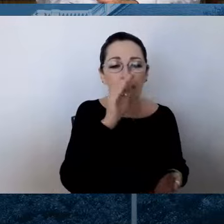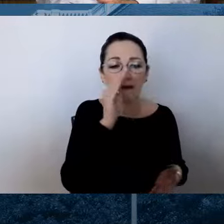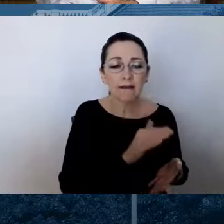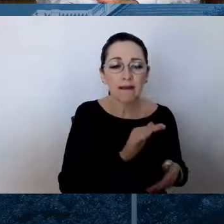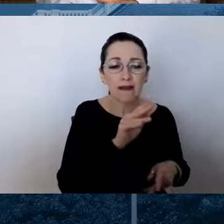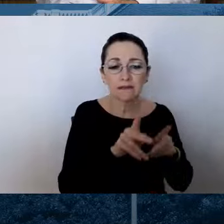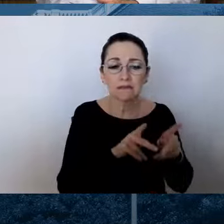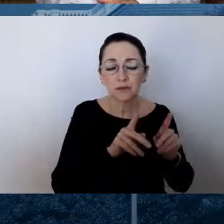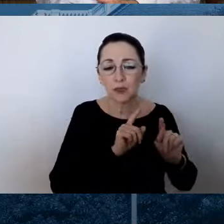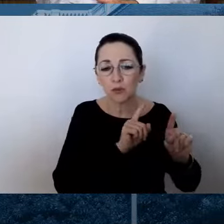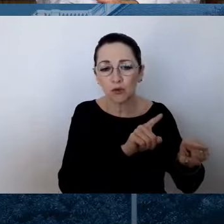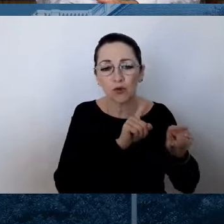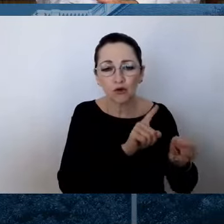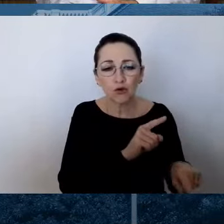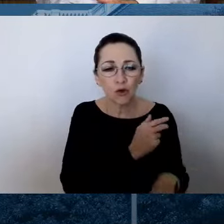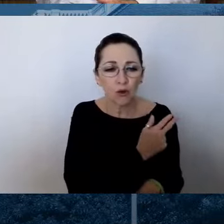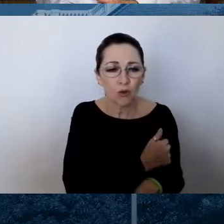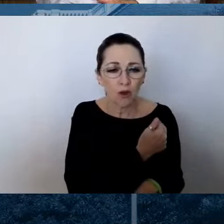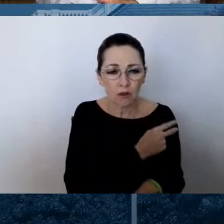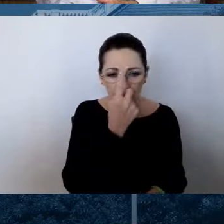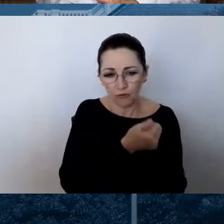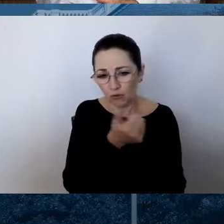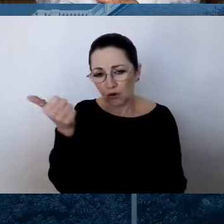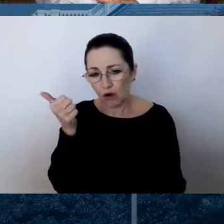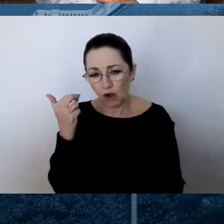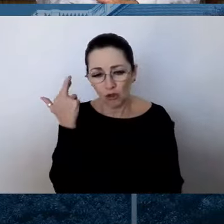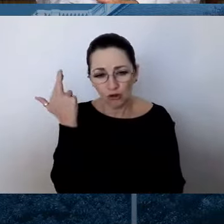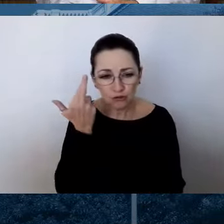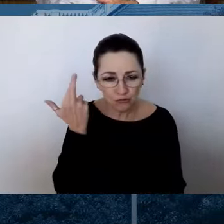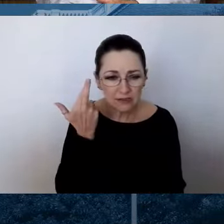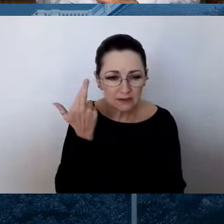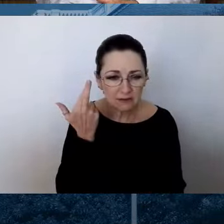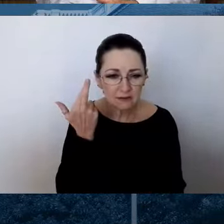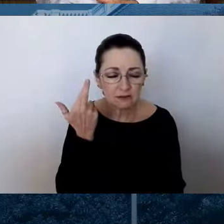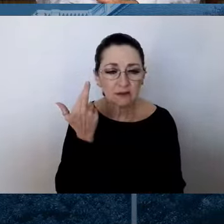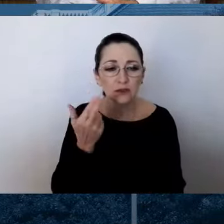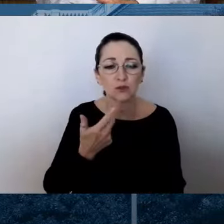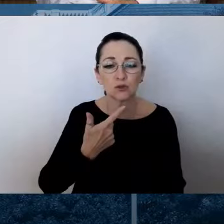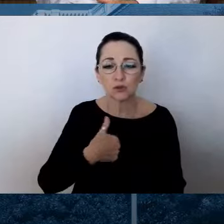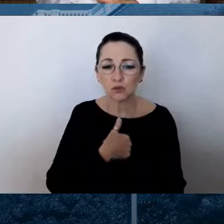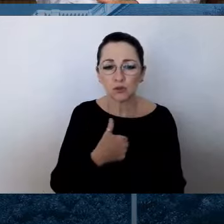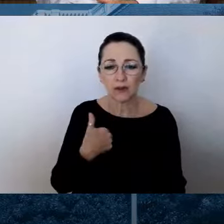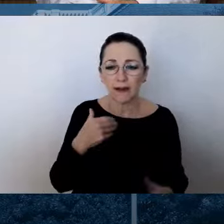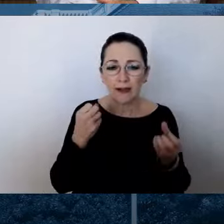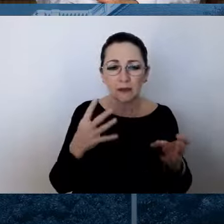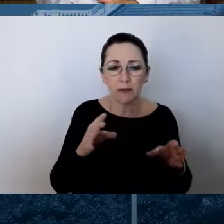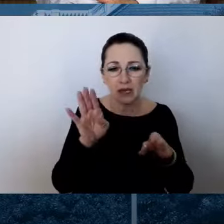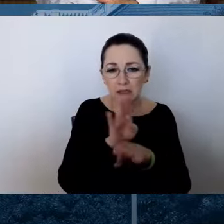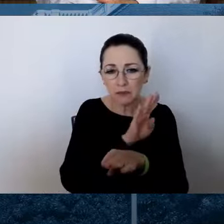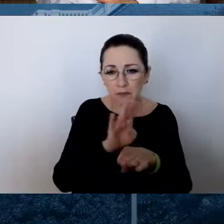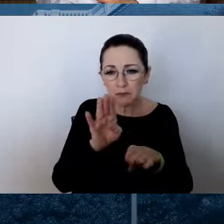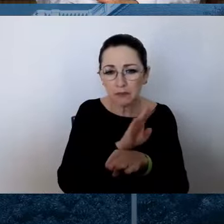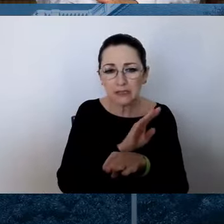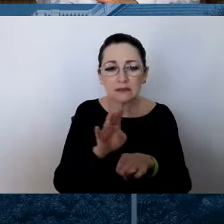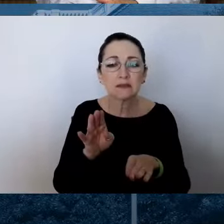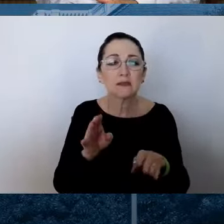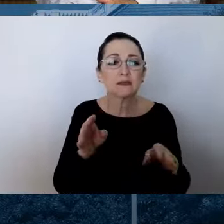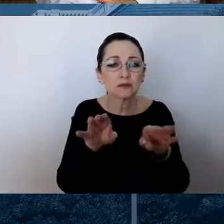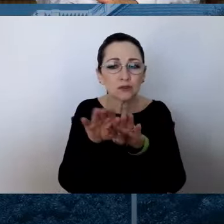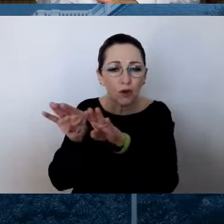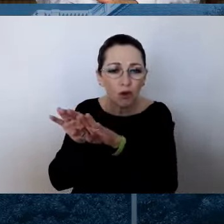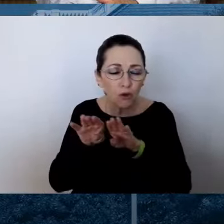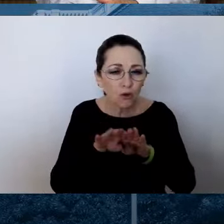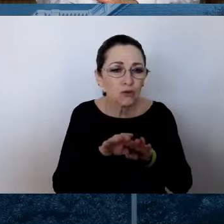other purposes. We had lots of sectors of our economy closed down, and so there was less travel on the roads, less